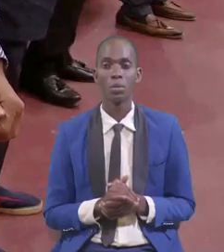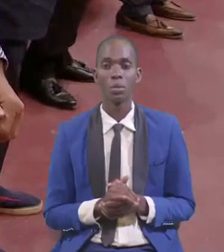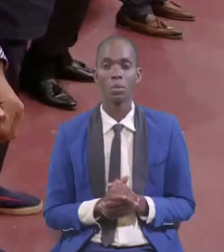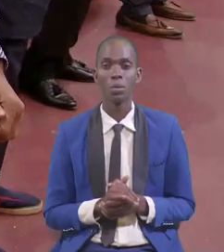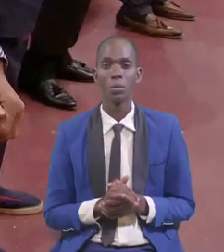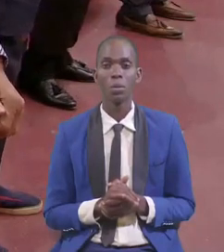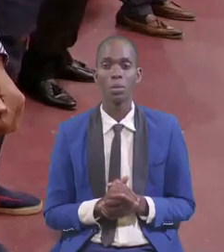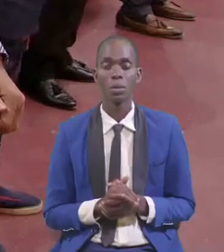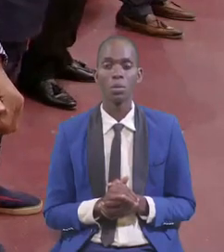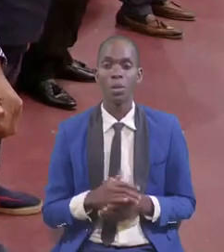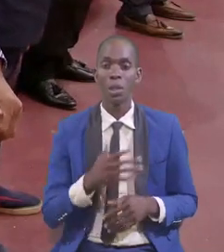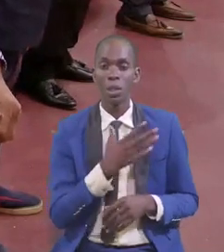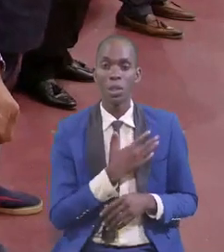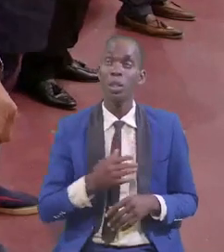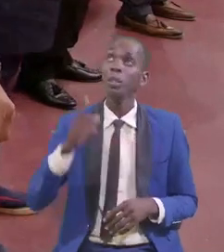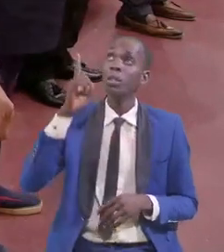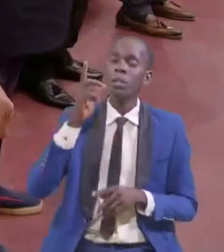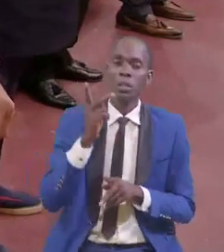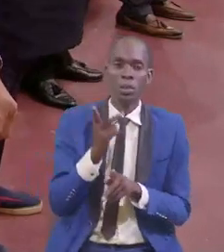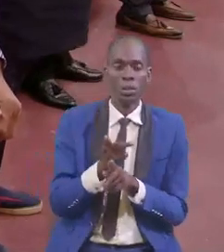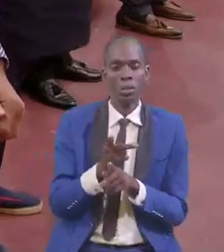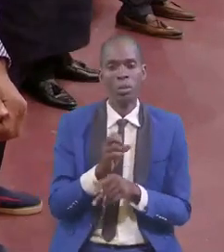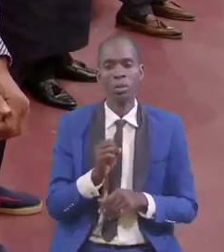And He preserves us